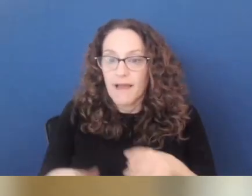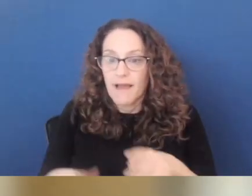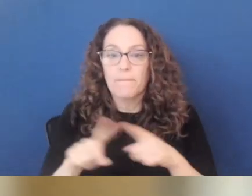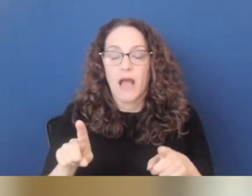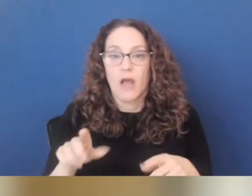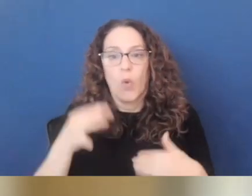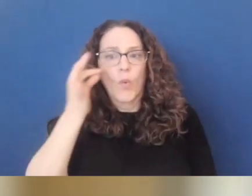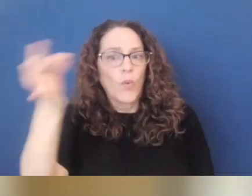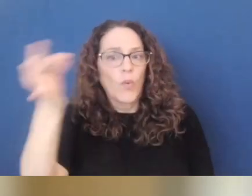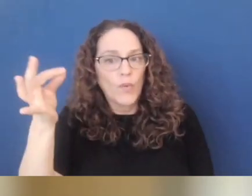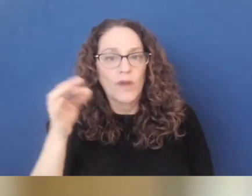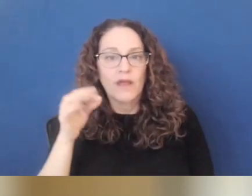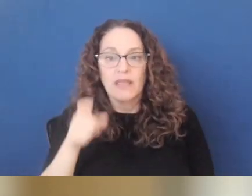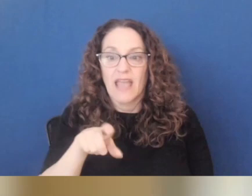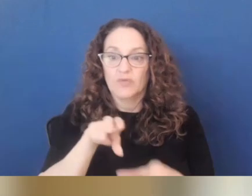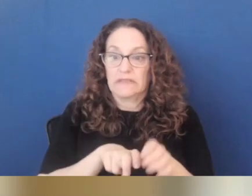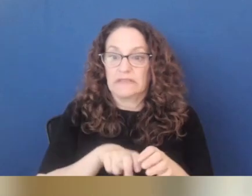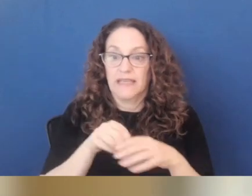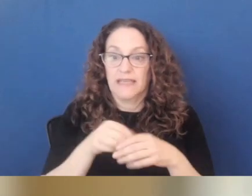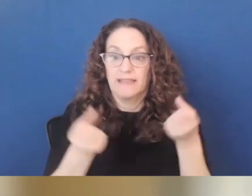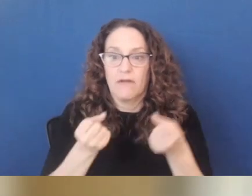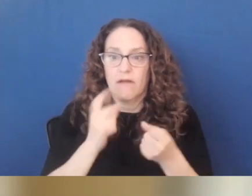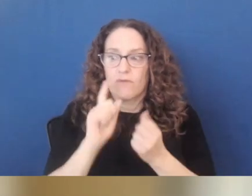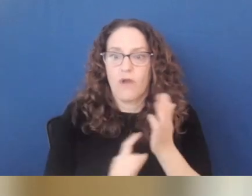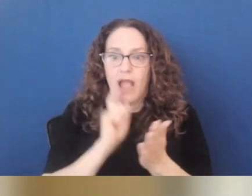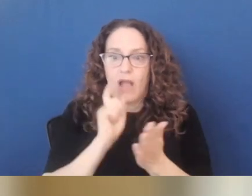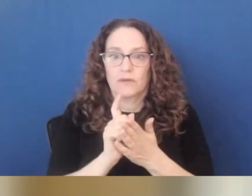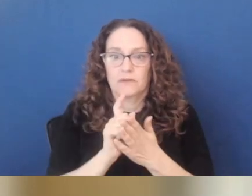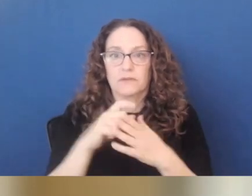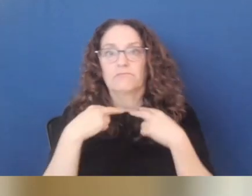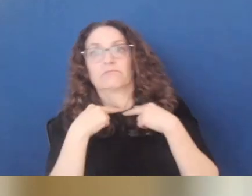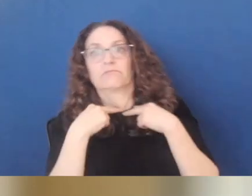had to sit in the car and for hours until he could be rescued.